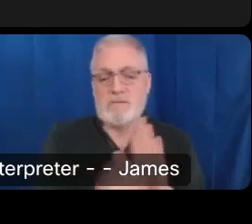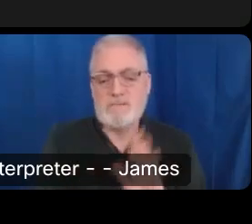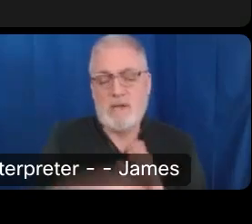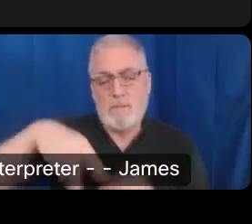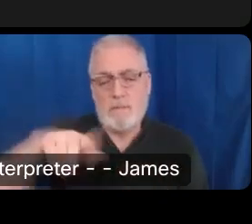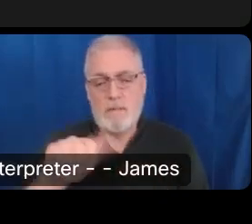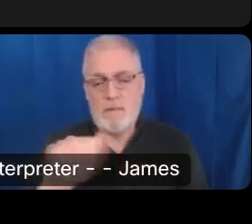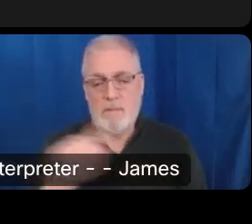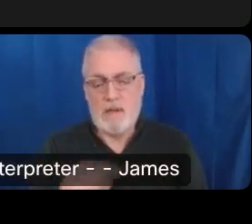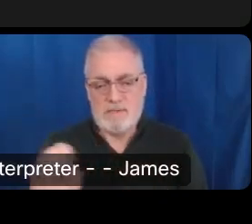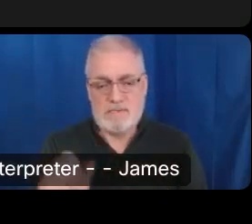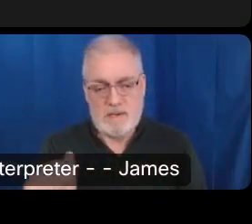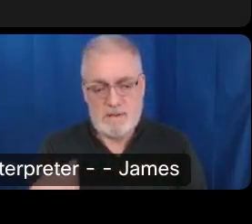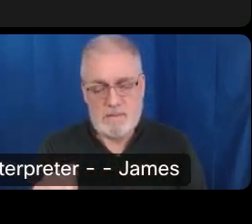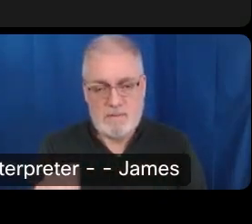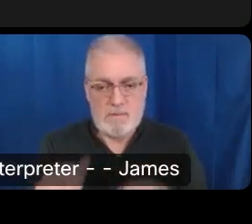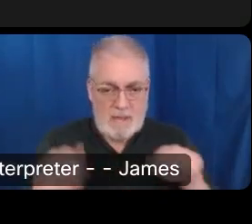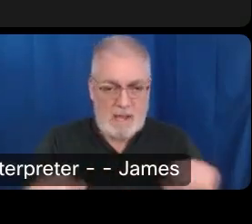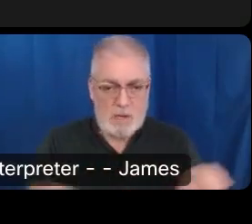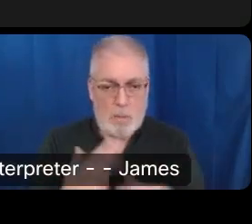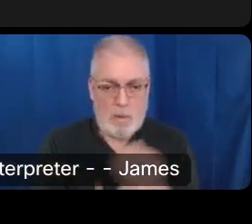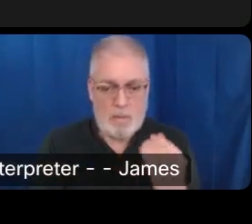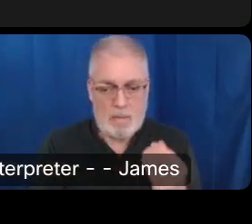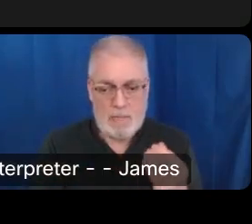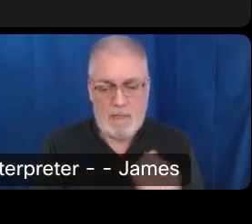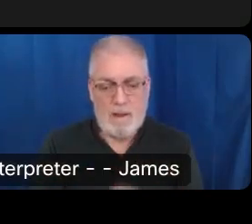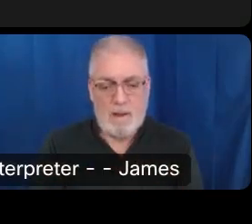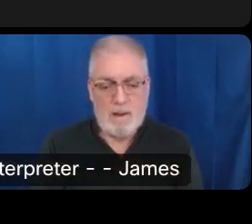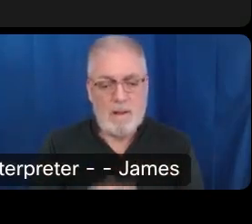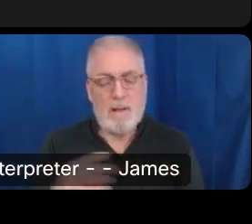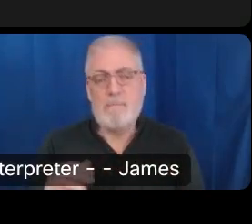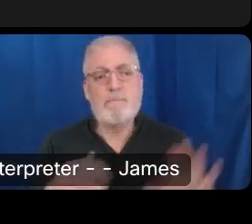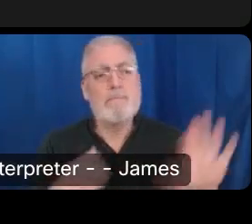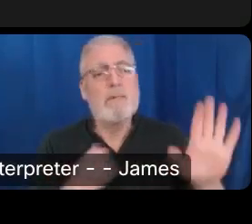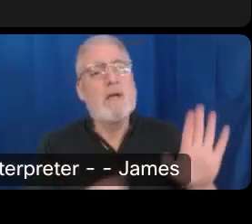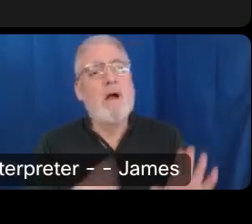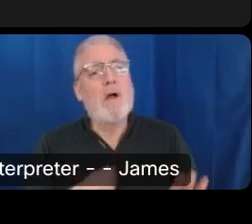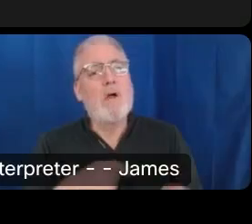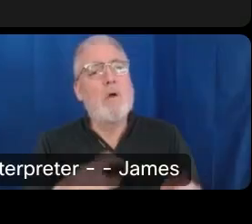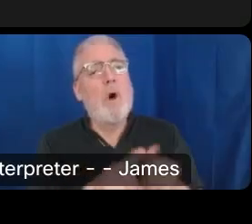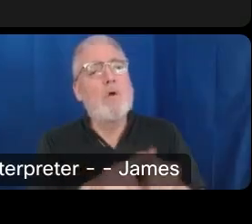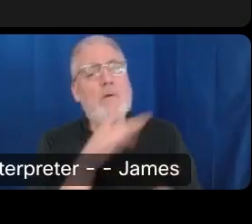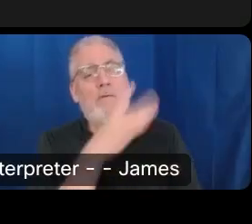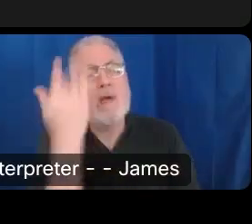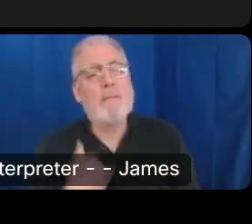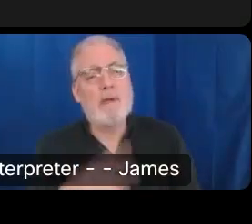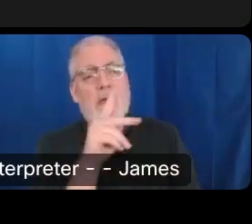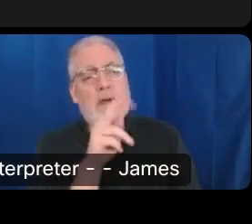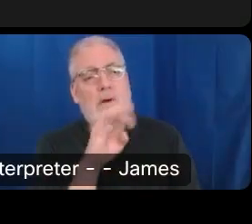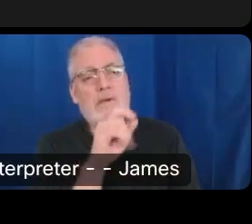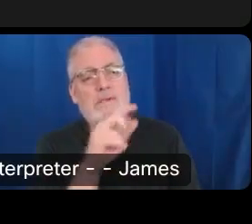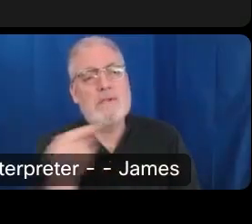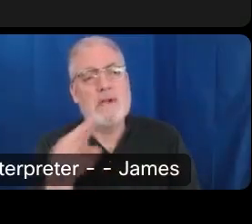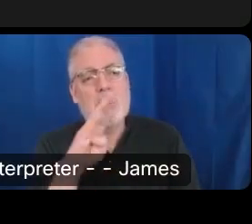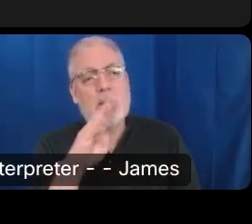thoughts on that very much. Sorry, you also forgot me. Kristen Thatcher's here too. Thank you, Kristen.